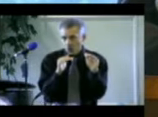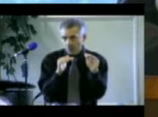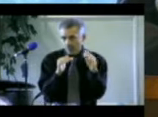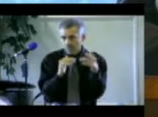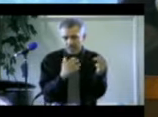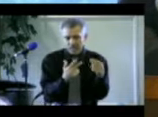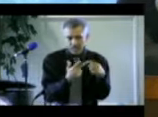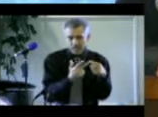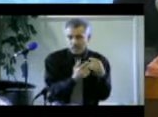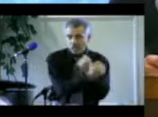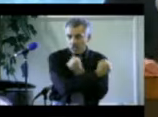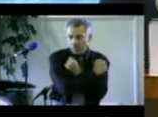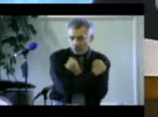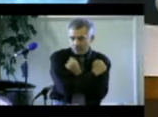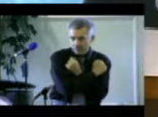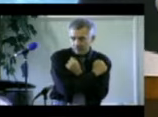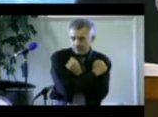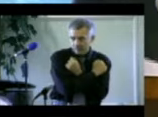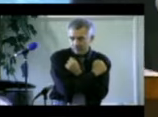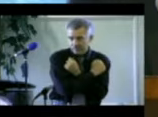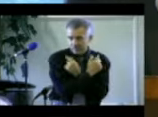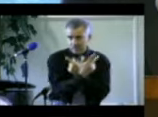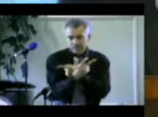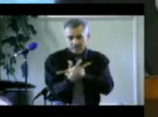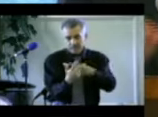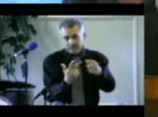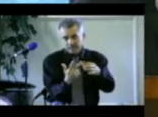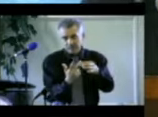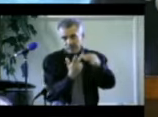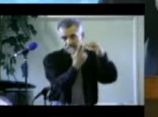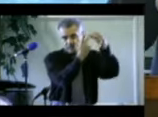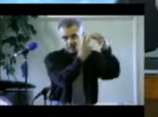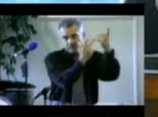love. But the greatest of these is love.